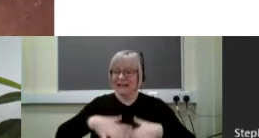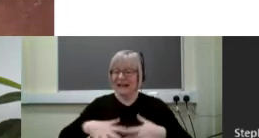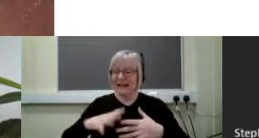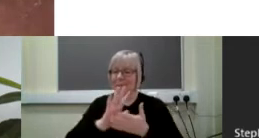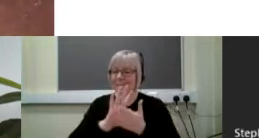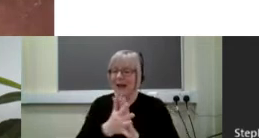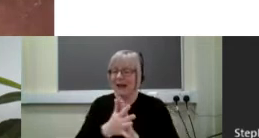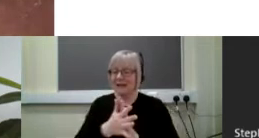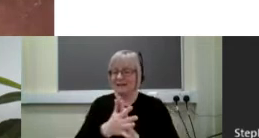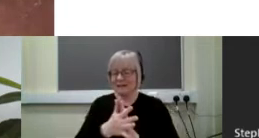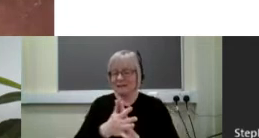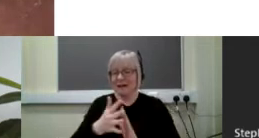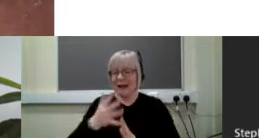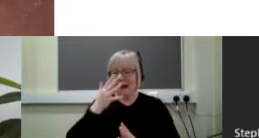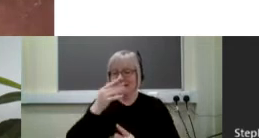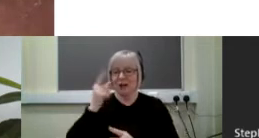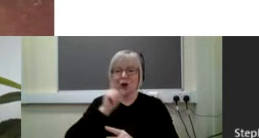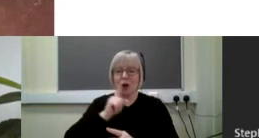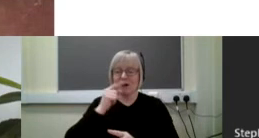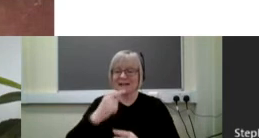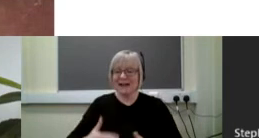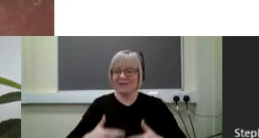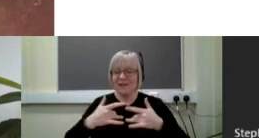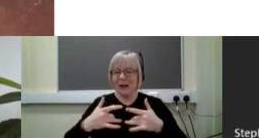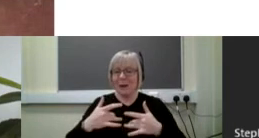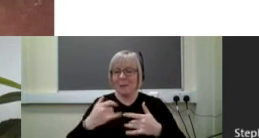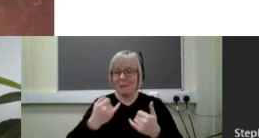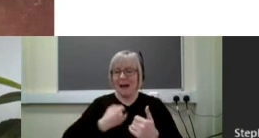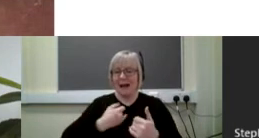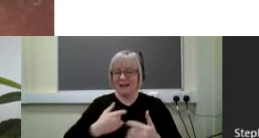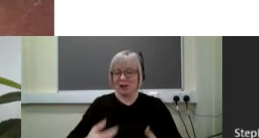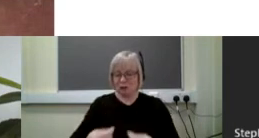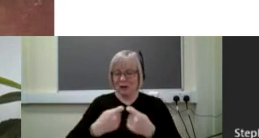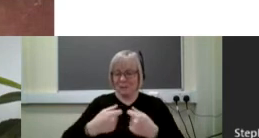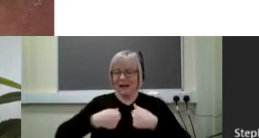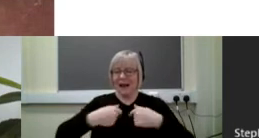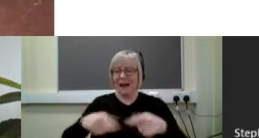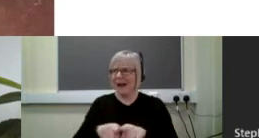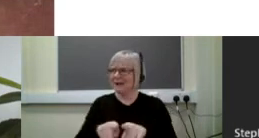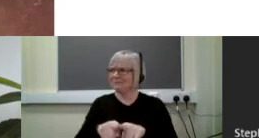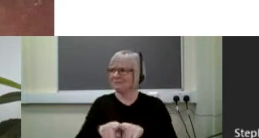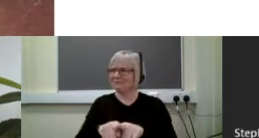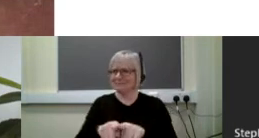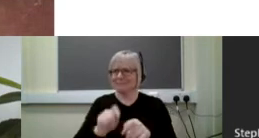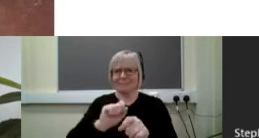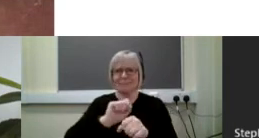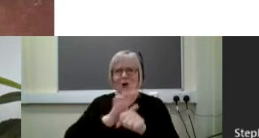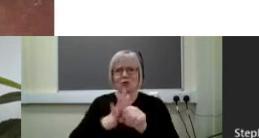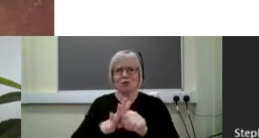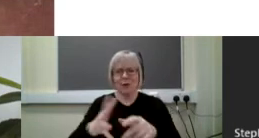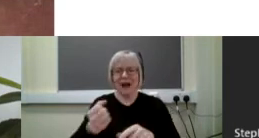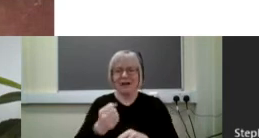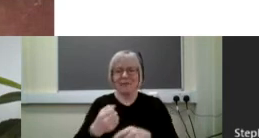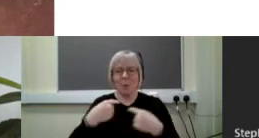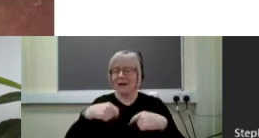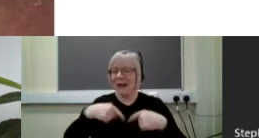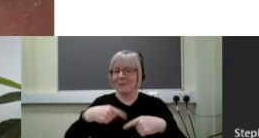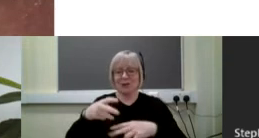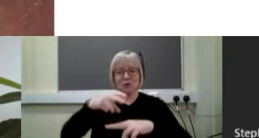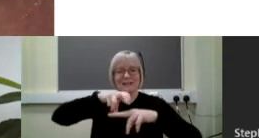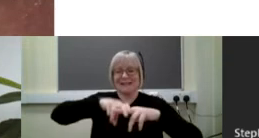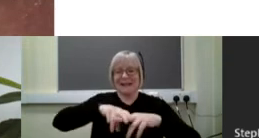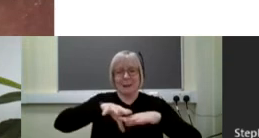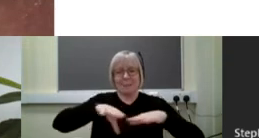said, "I feel very bad. They treated me like I had corona. They didn't let me sit on the bench or in the vehicle."